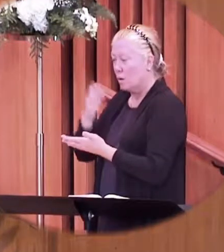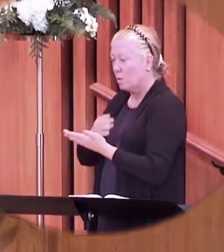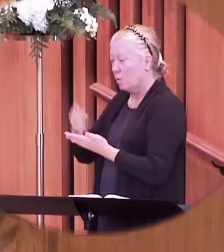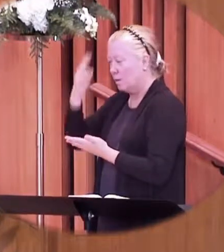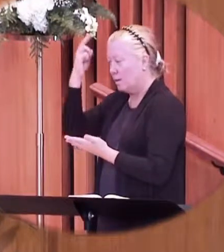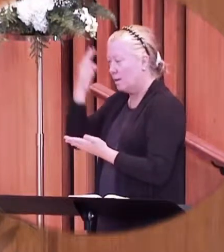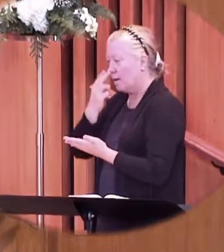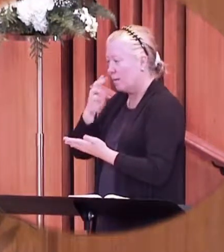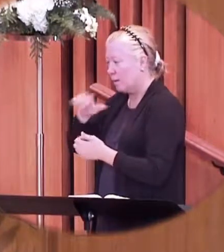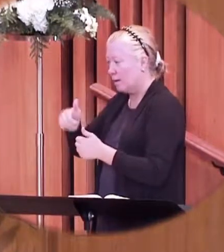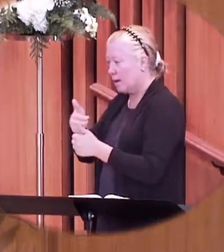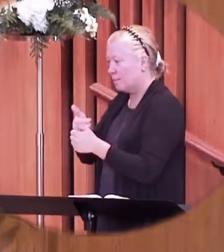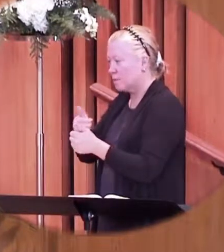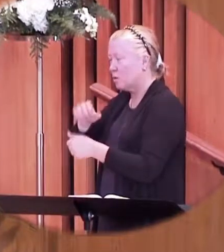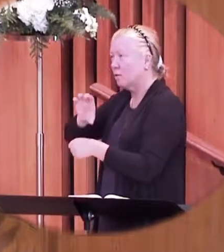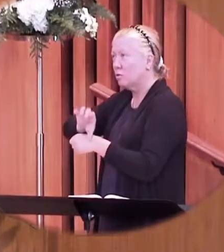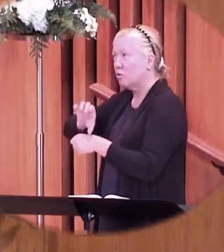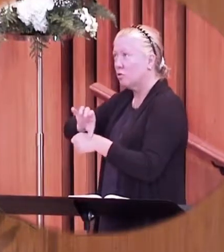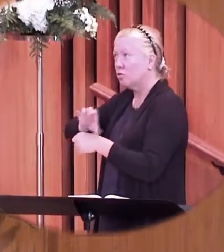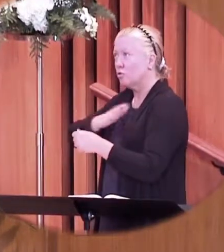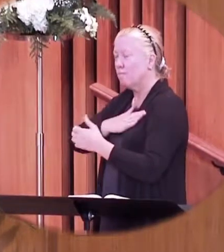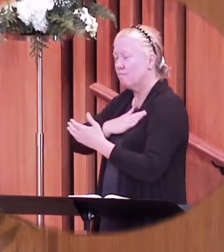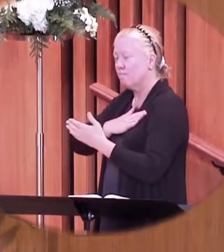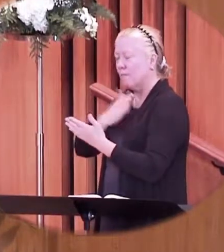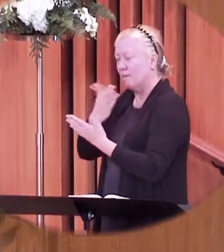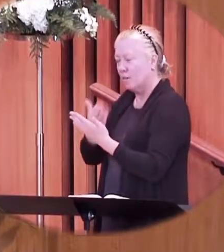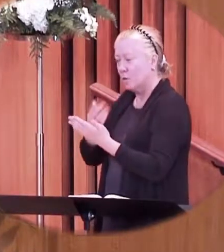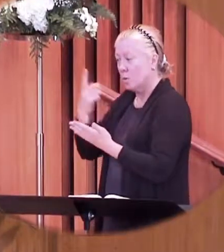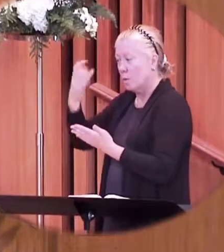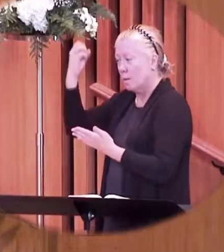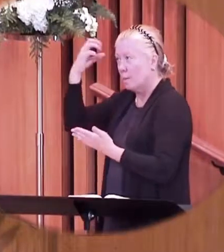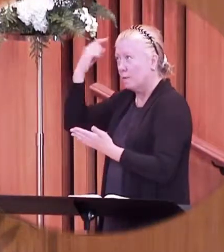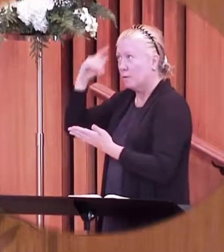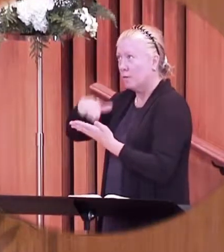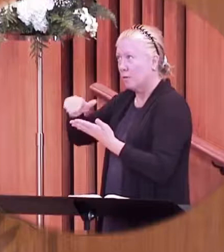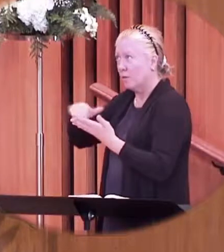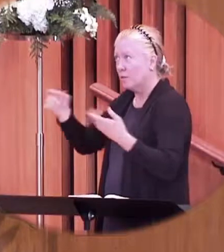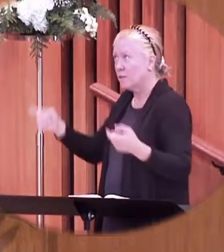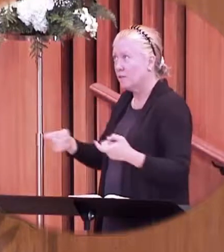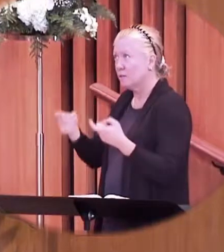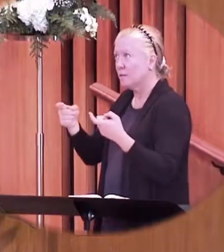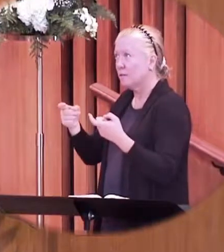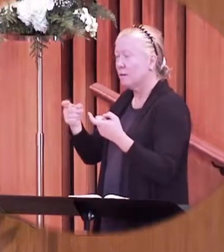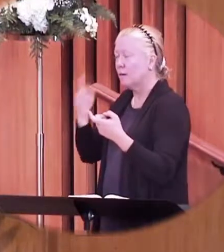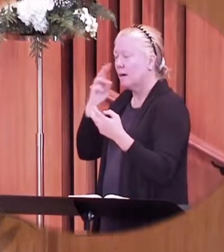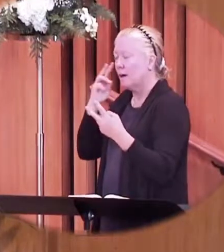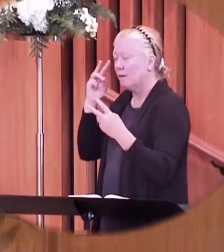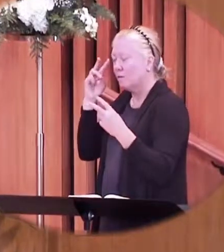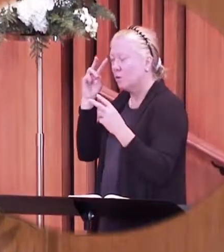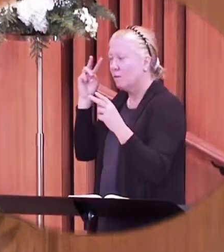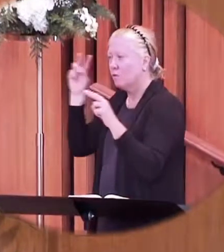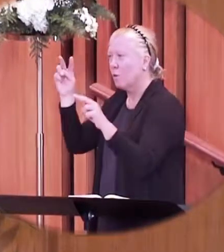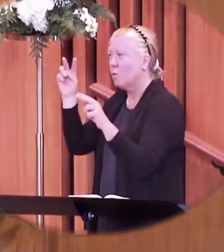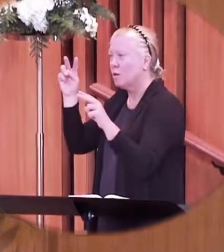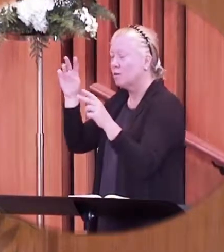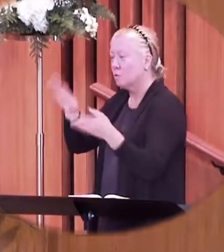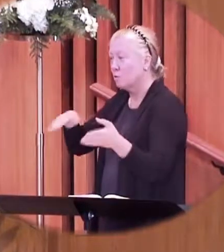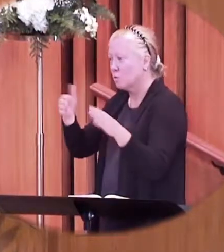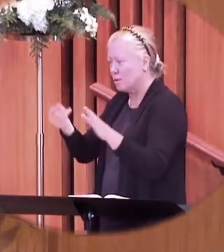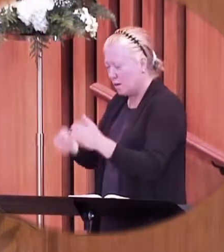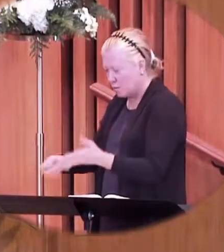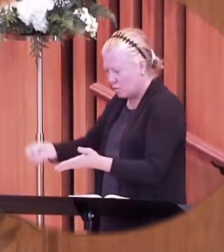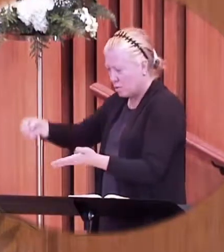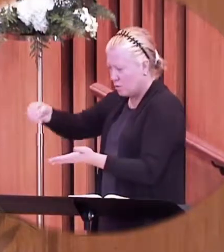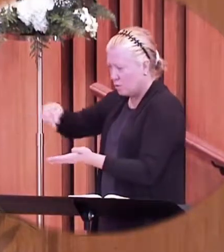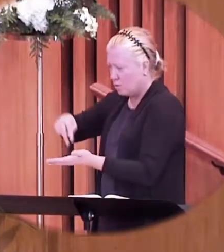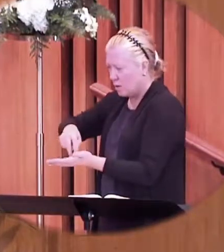church. I confess one baptism for the forgiveness of sins, and I look forward to the resurrection of the dead and the